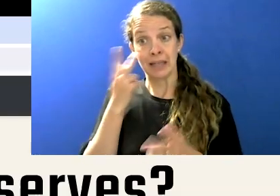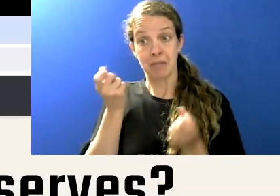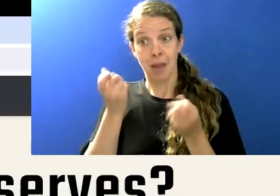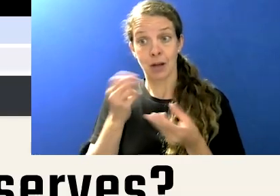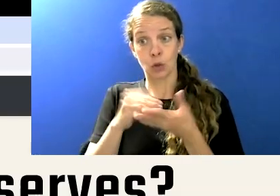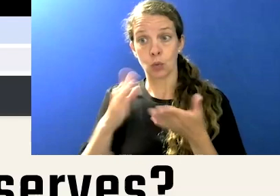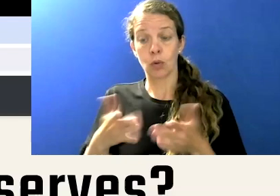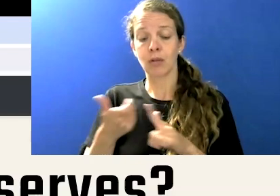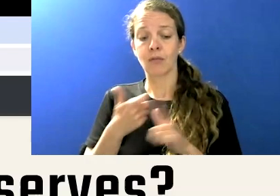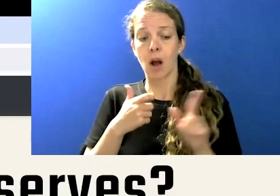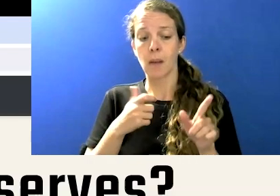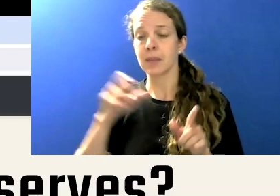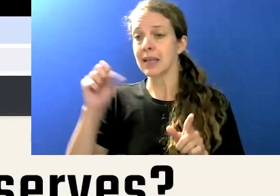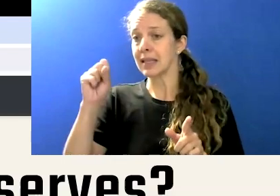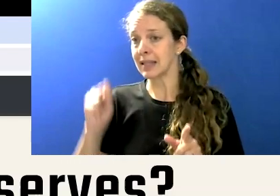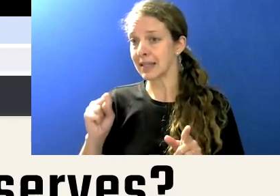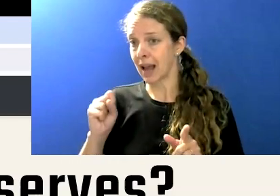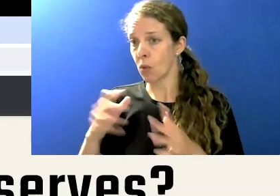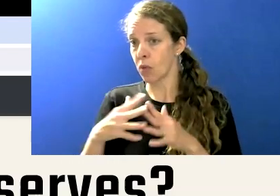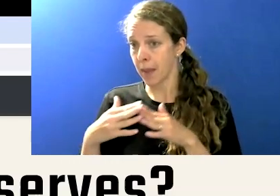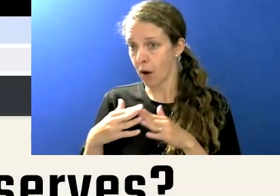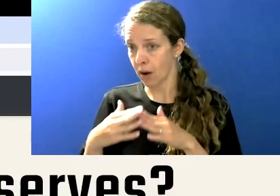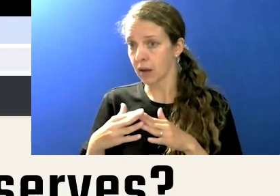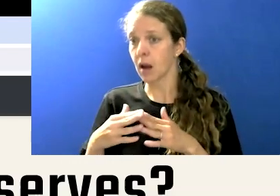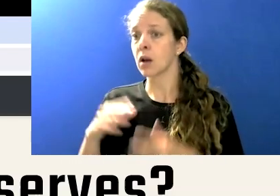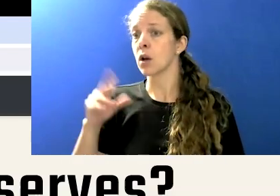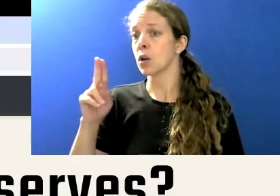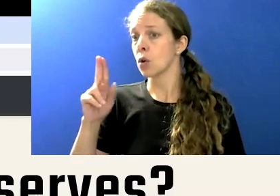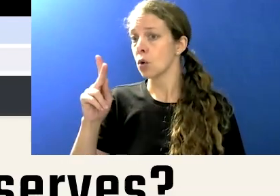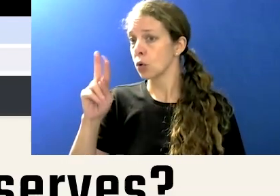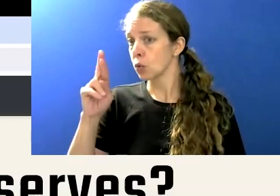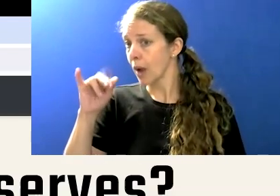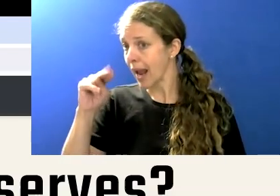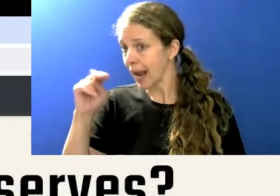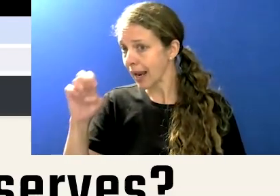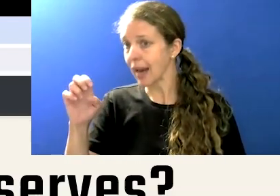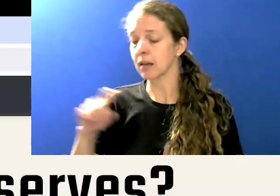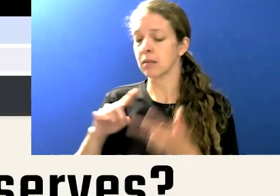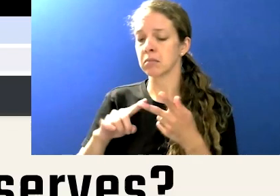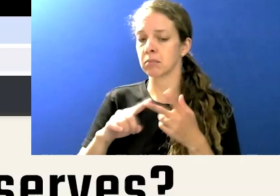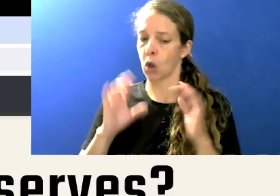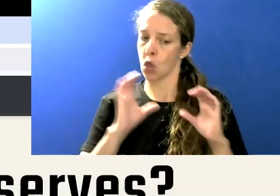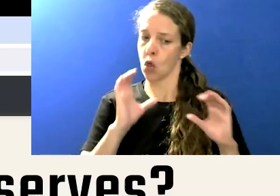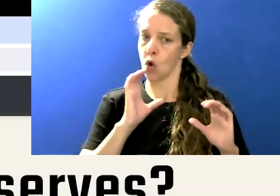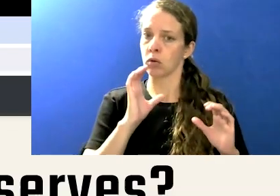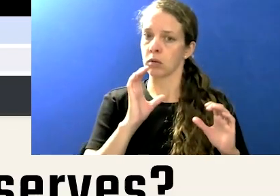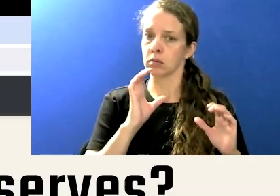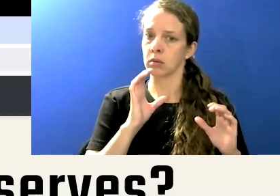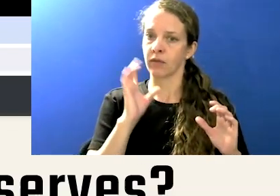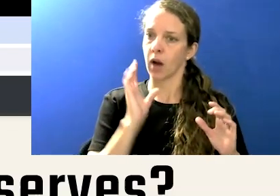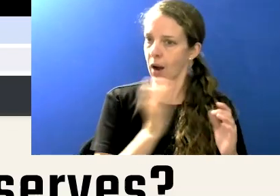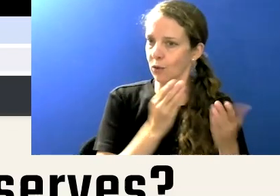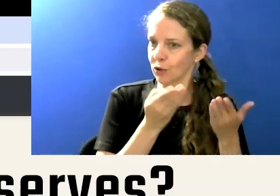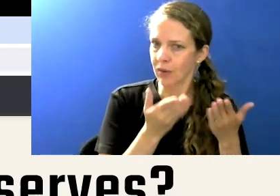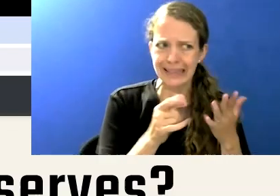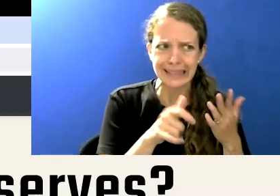coming from South America, from Ukraine, that have been seeking our students, our